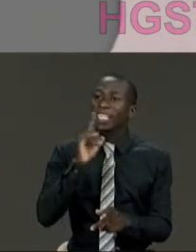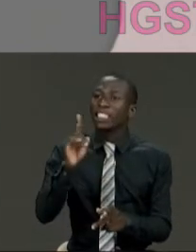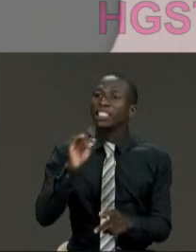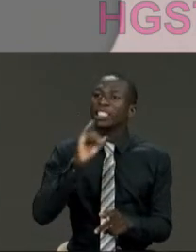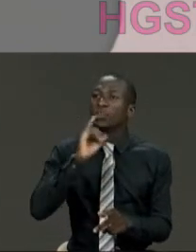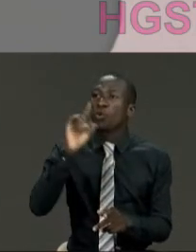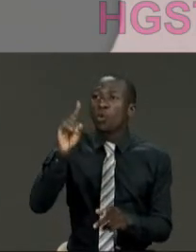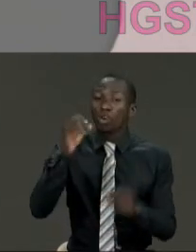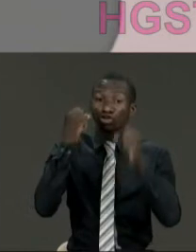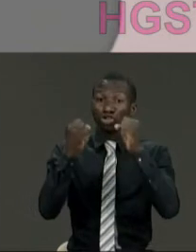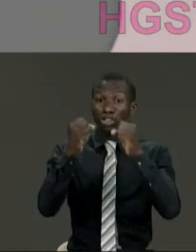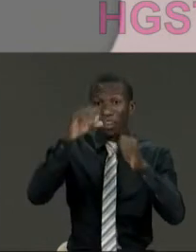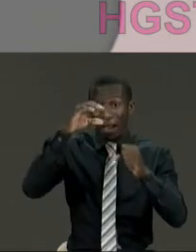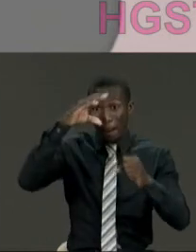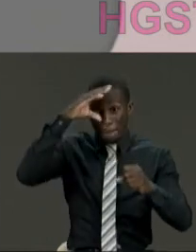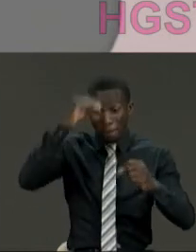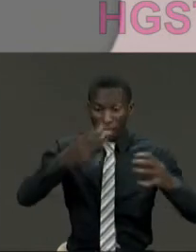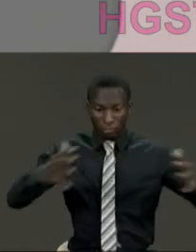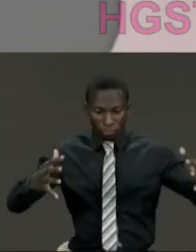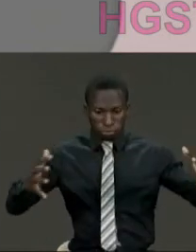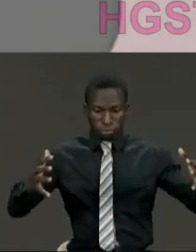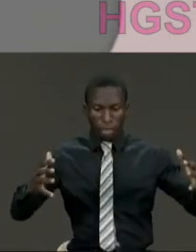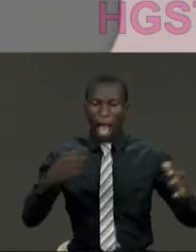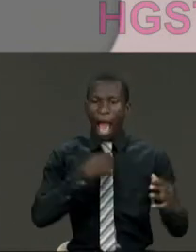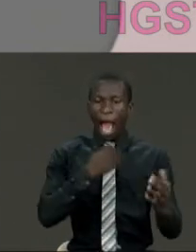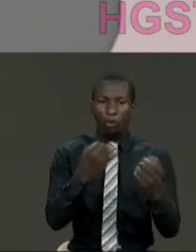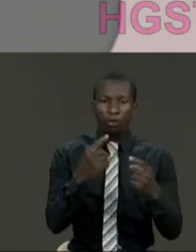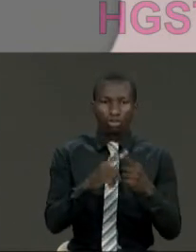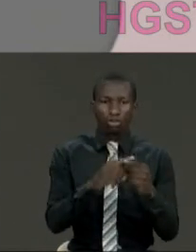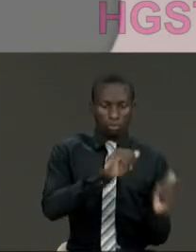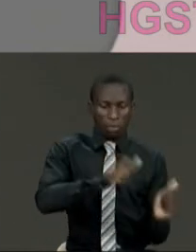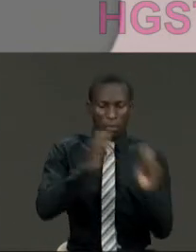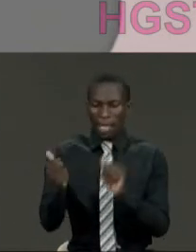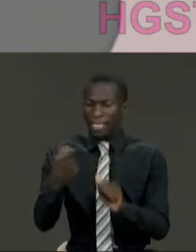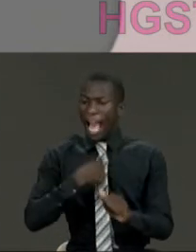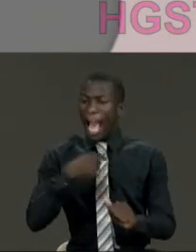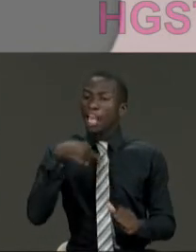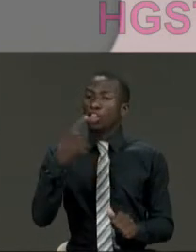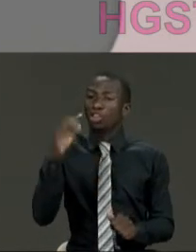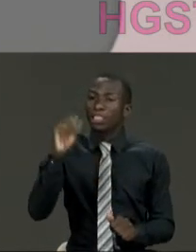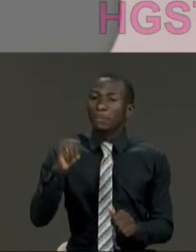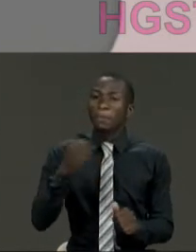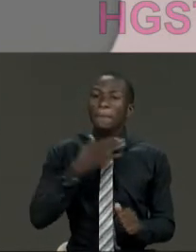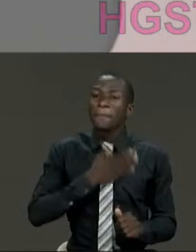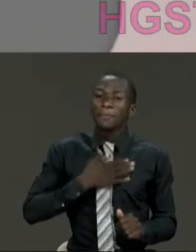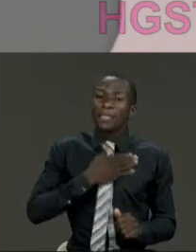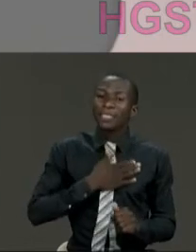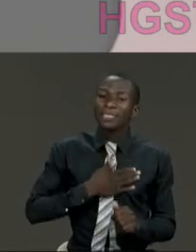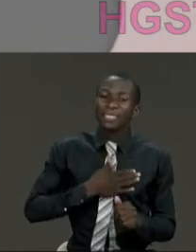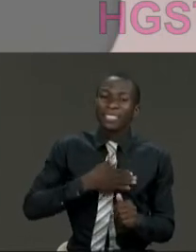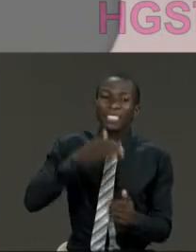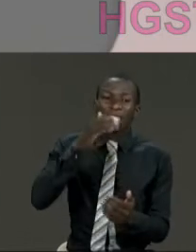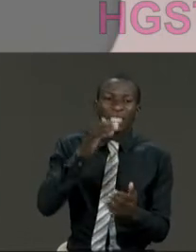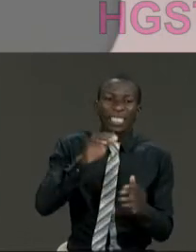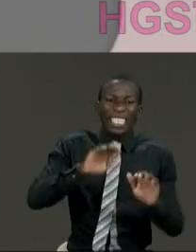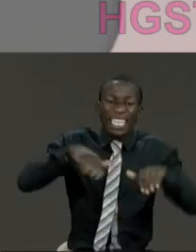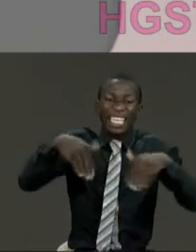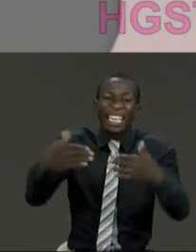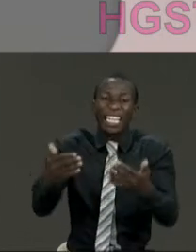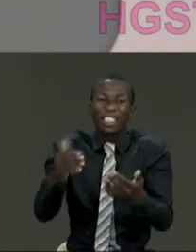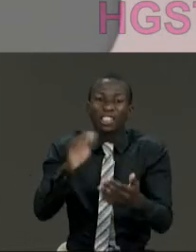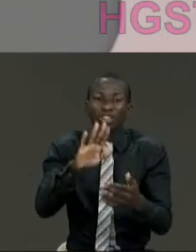strong man that I have to baptize. I told him, please, you know, release your strength so that things could